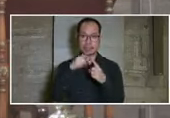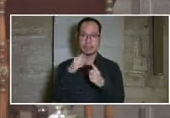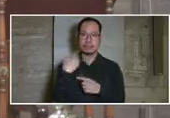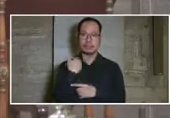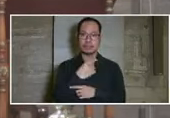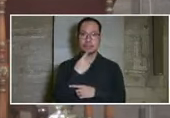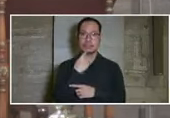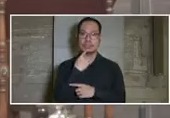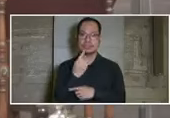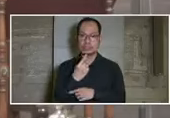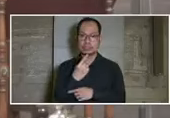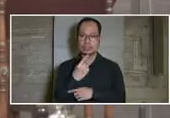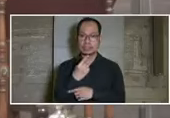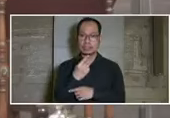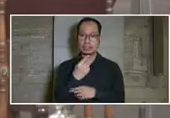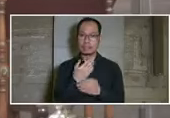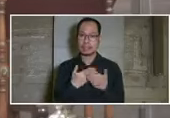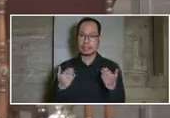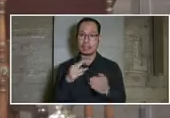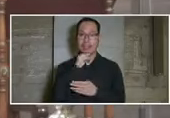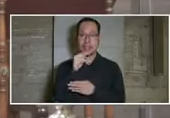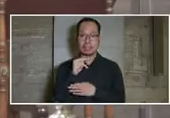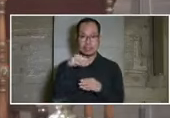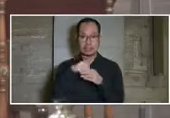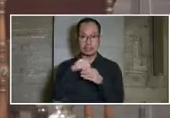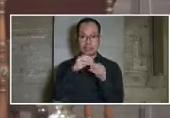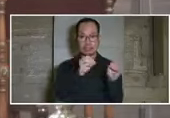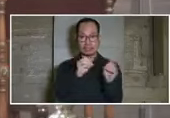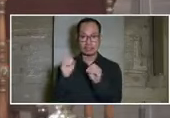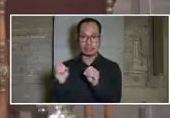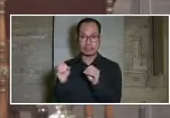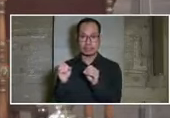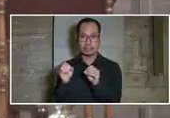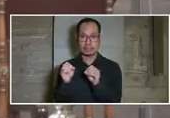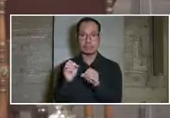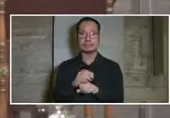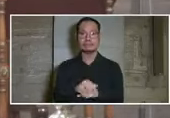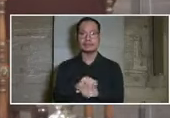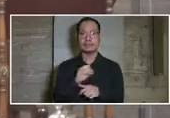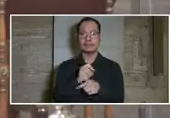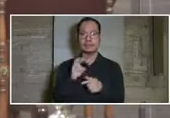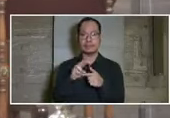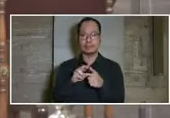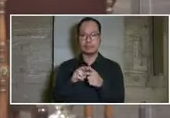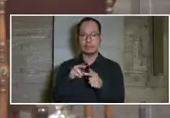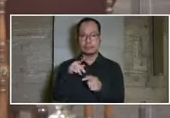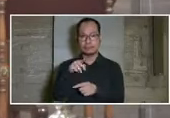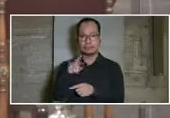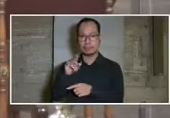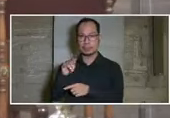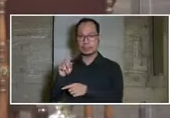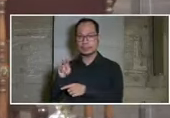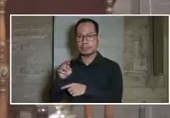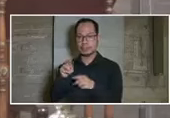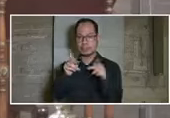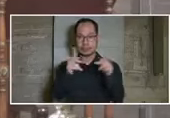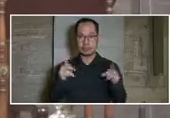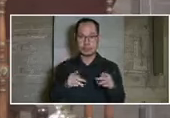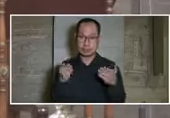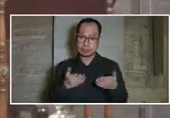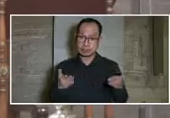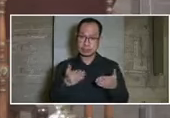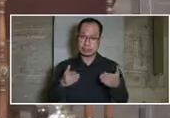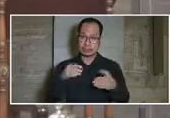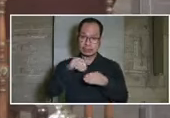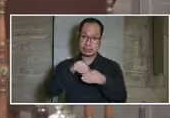things not in order or not in its proper place. Dito po sa loob